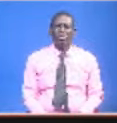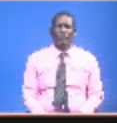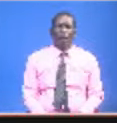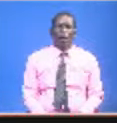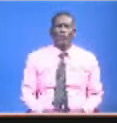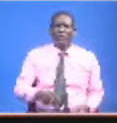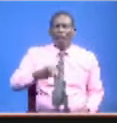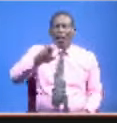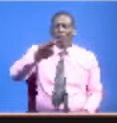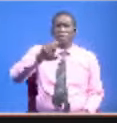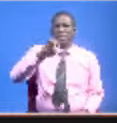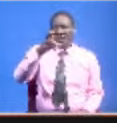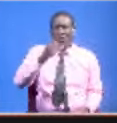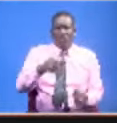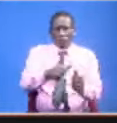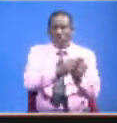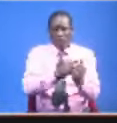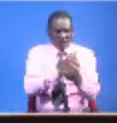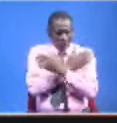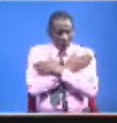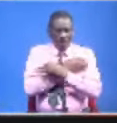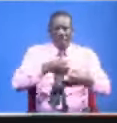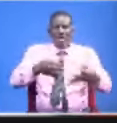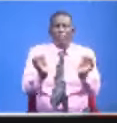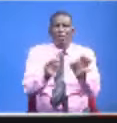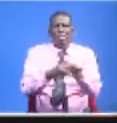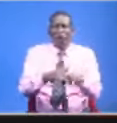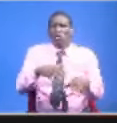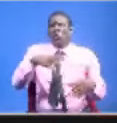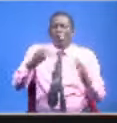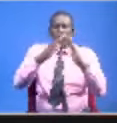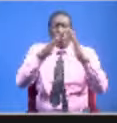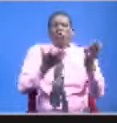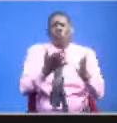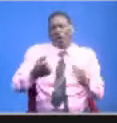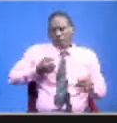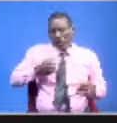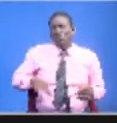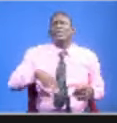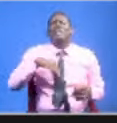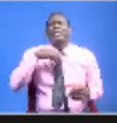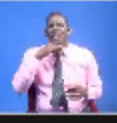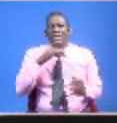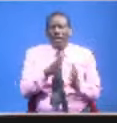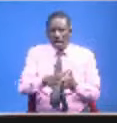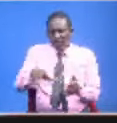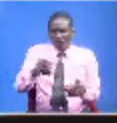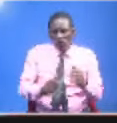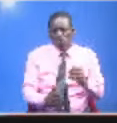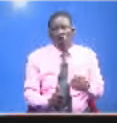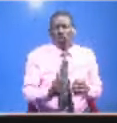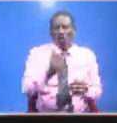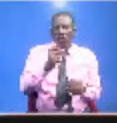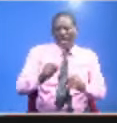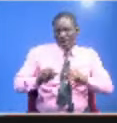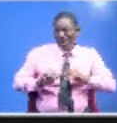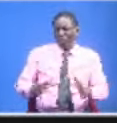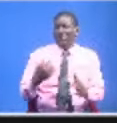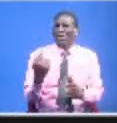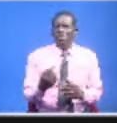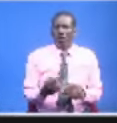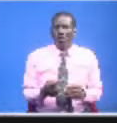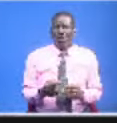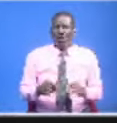Njeri, accompanied by friends and family, visited the house where her daughter died and found it locked and abandoned, and the